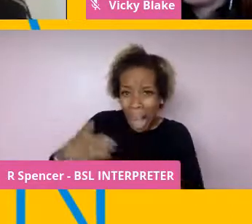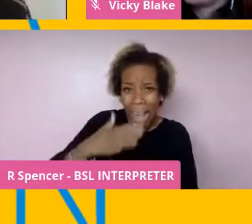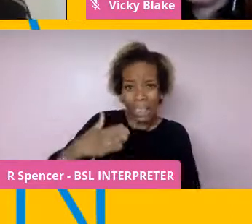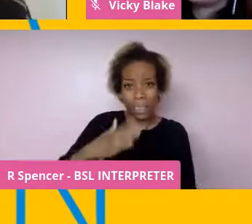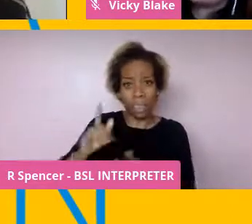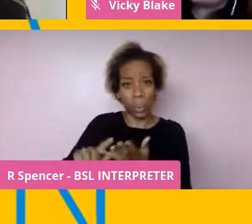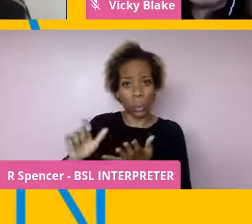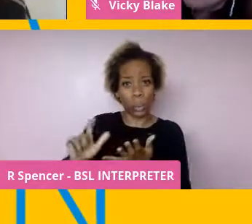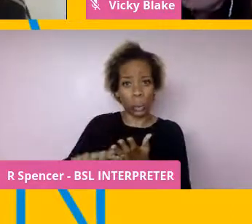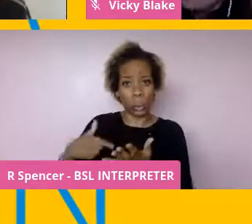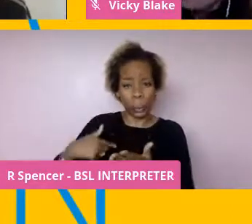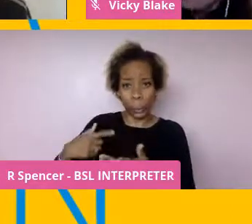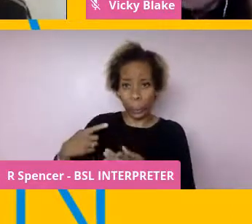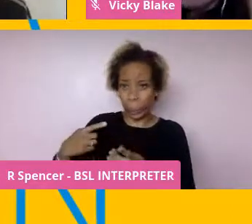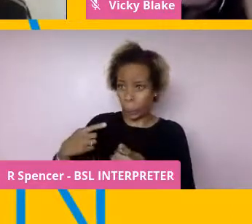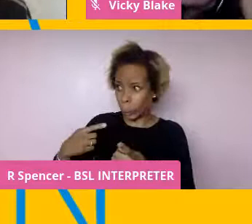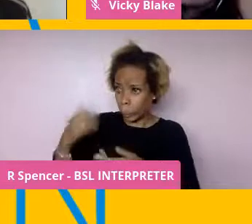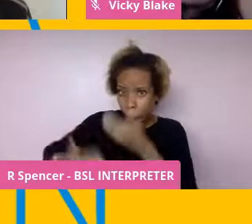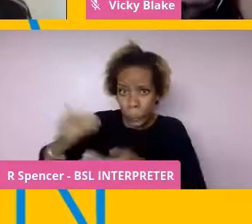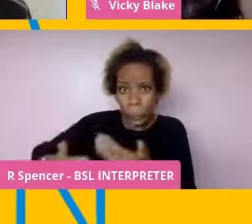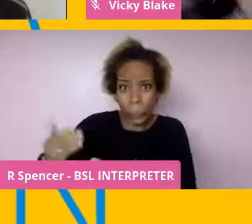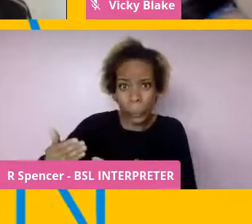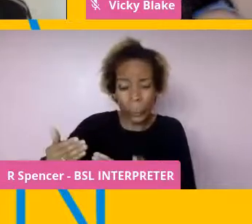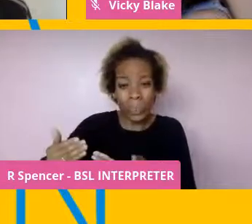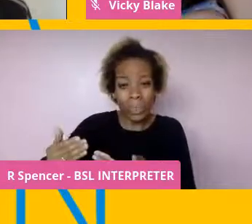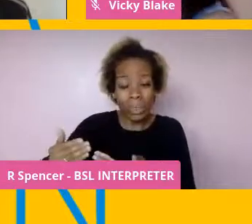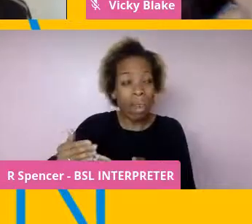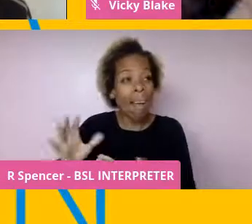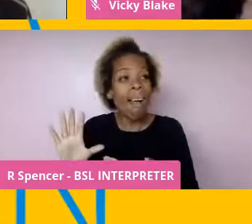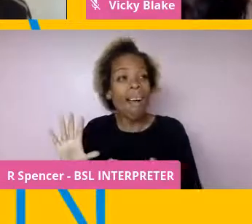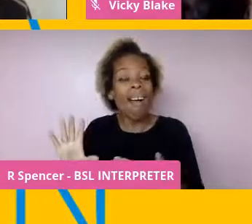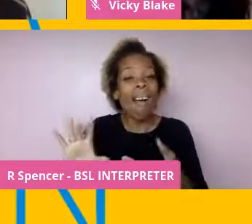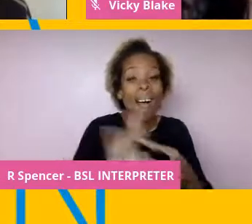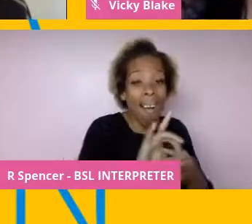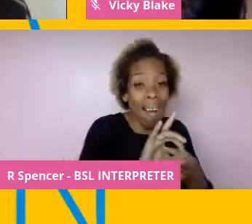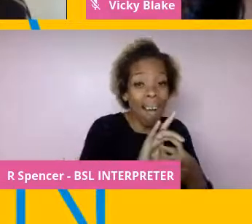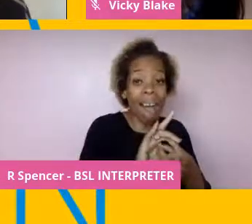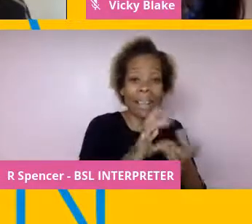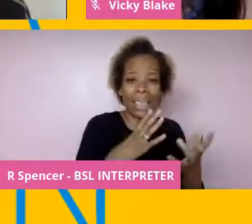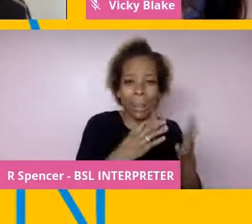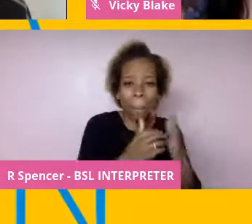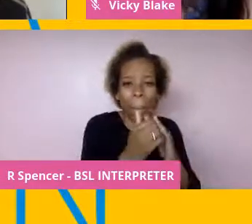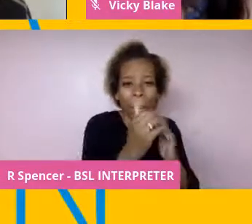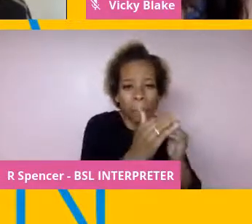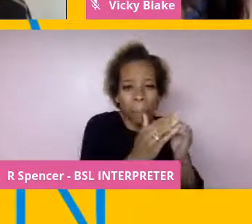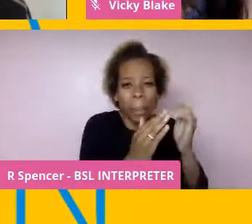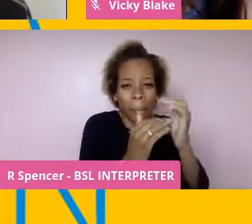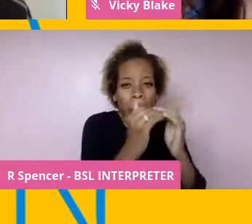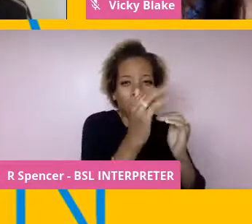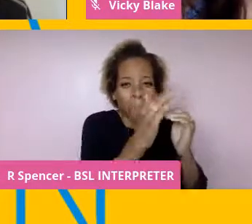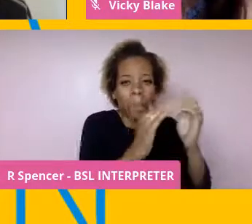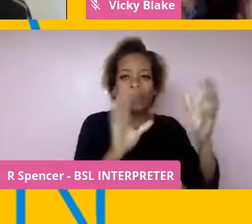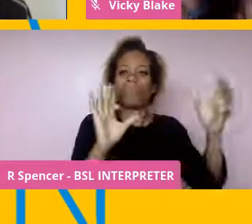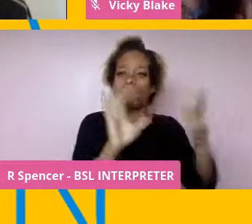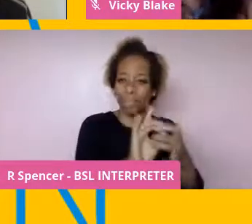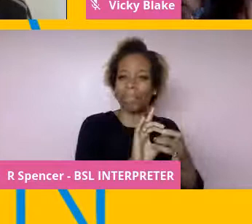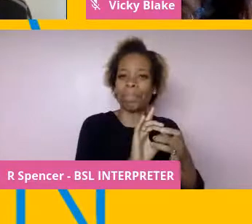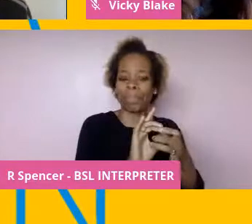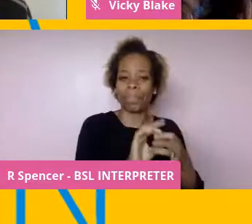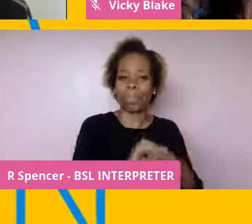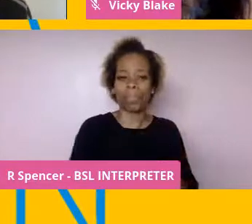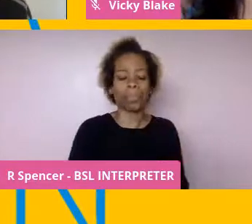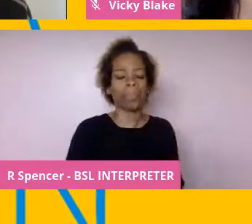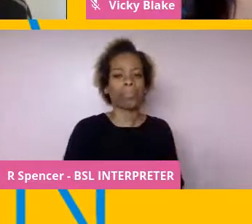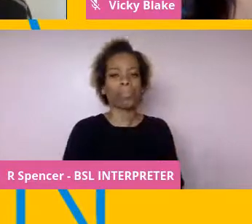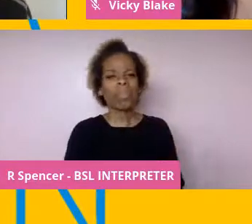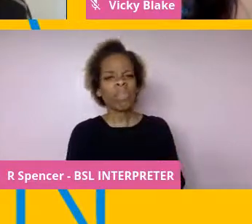a lot of them are aware of that, and that's why you get that relationship. So it's about building it really. I think, as I say, that they're the key things